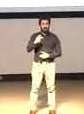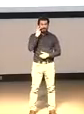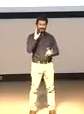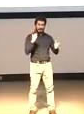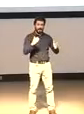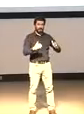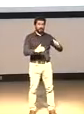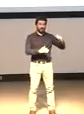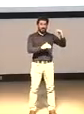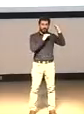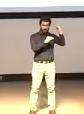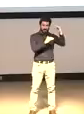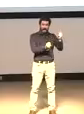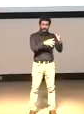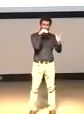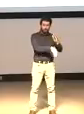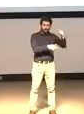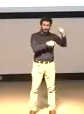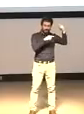of our total losses.